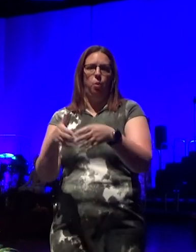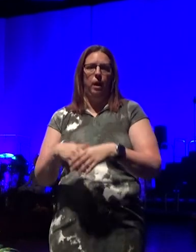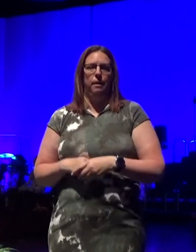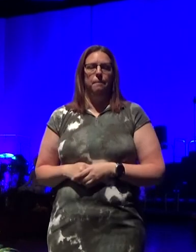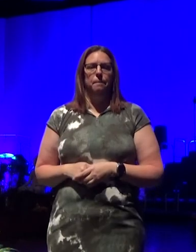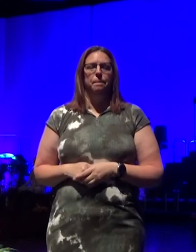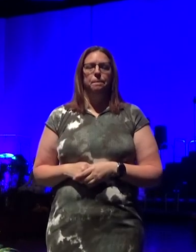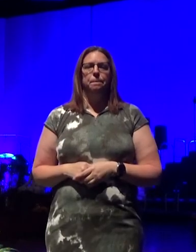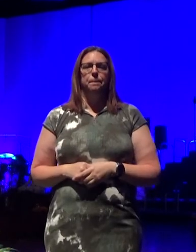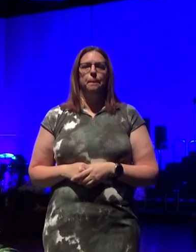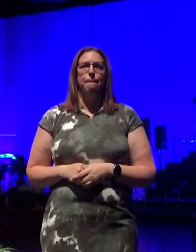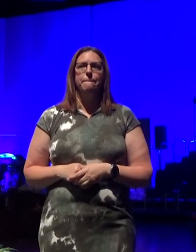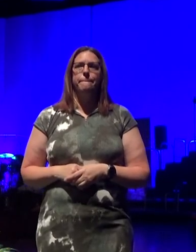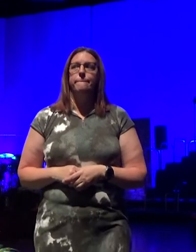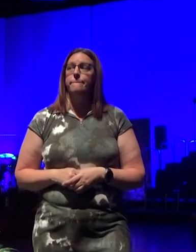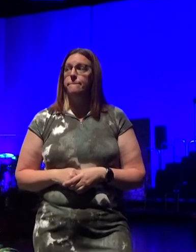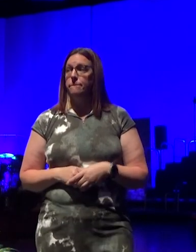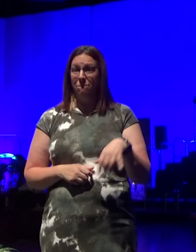Indeed, although